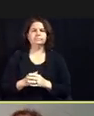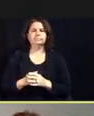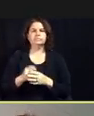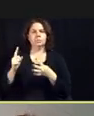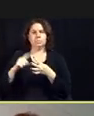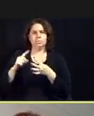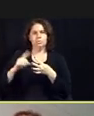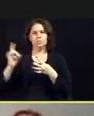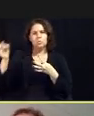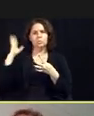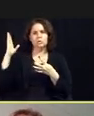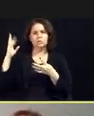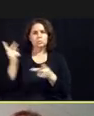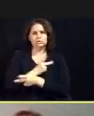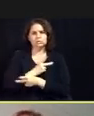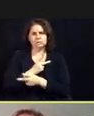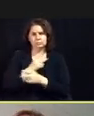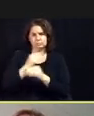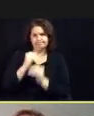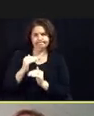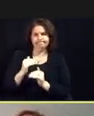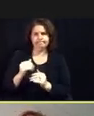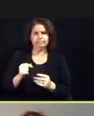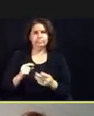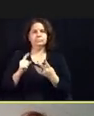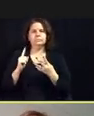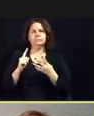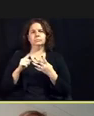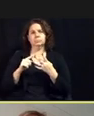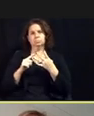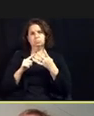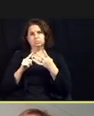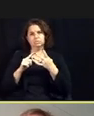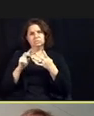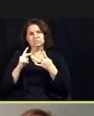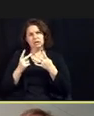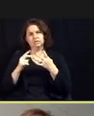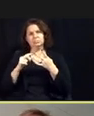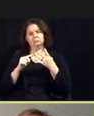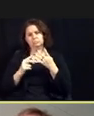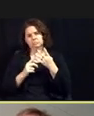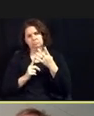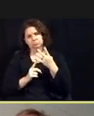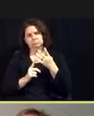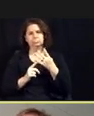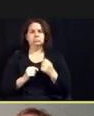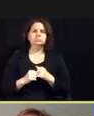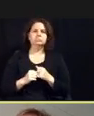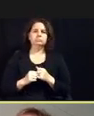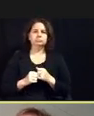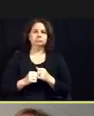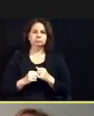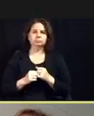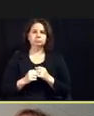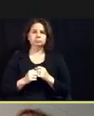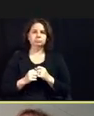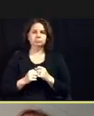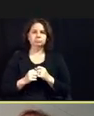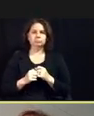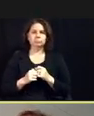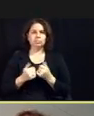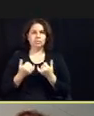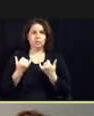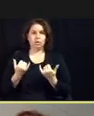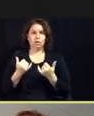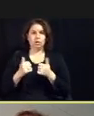burden. Tier 4 being least restrictive, most open, corresponding to counties with the least amount of transmission. Right now, the majority of counties in the state of